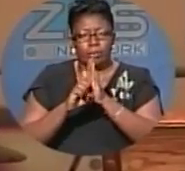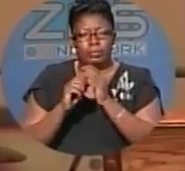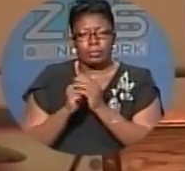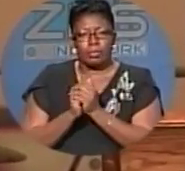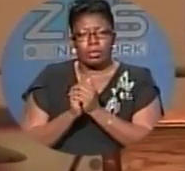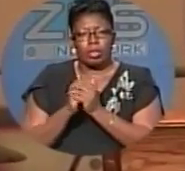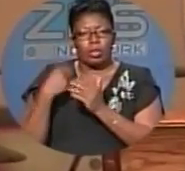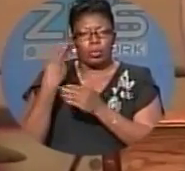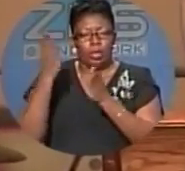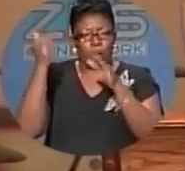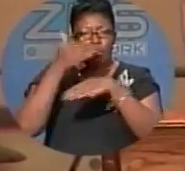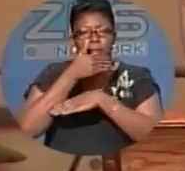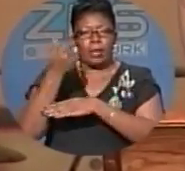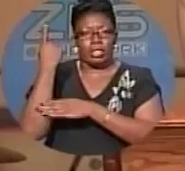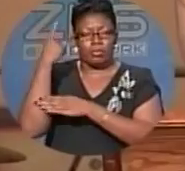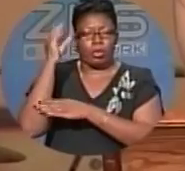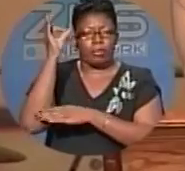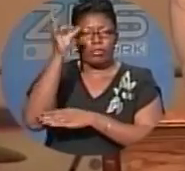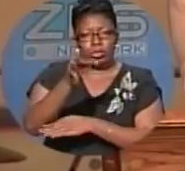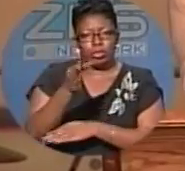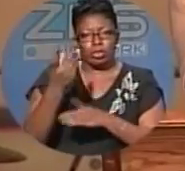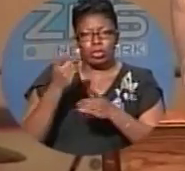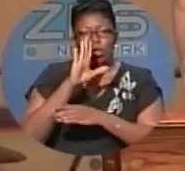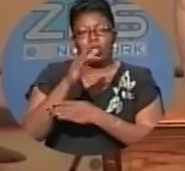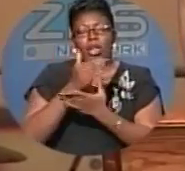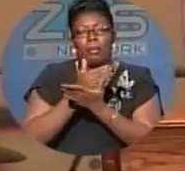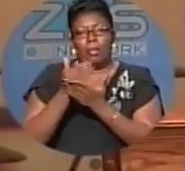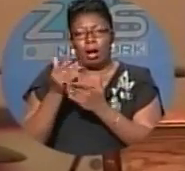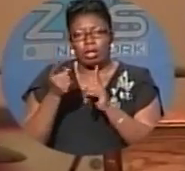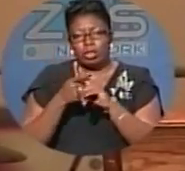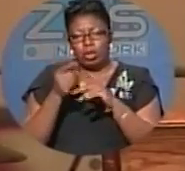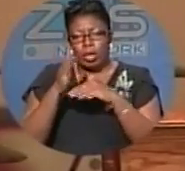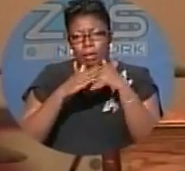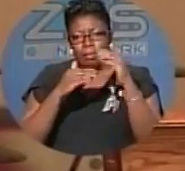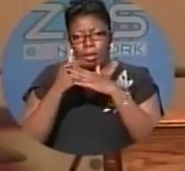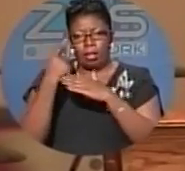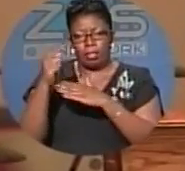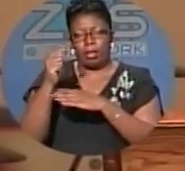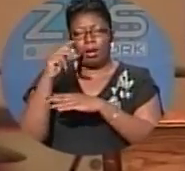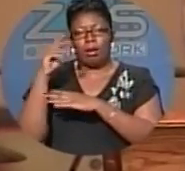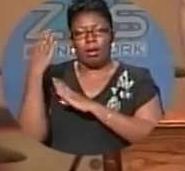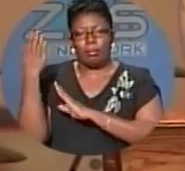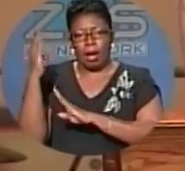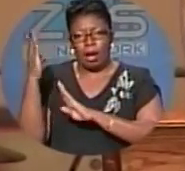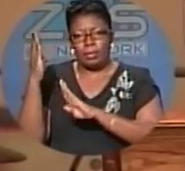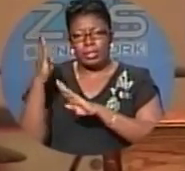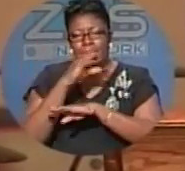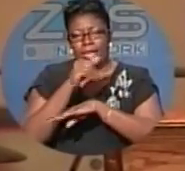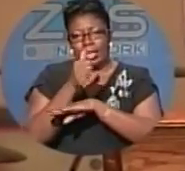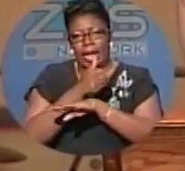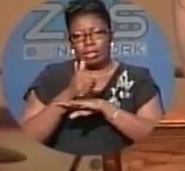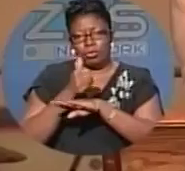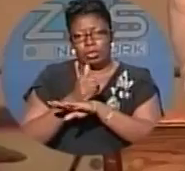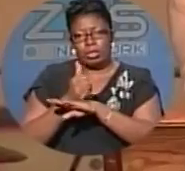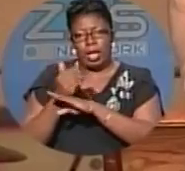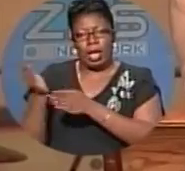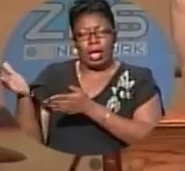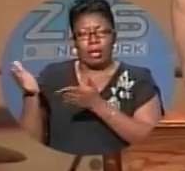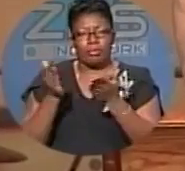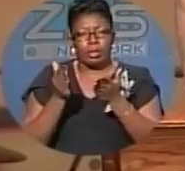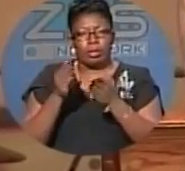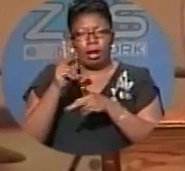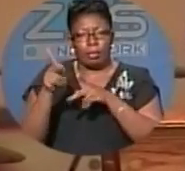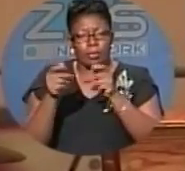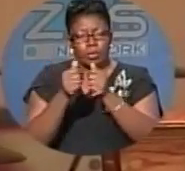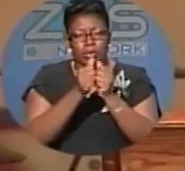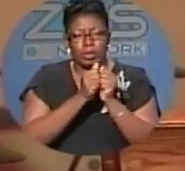best for the future. Continue to do your part to help build the Bahamas and build Andros and to bring our people together so